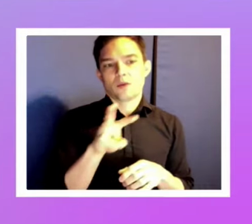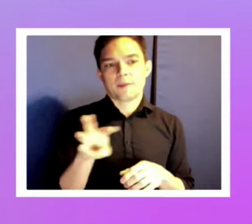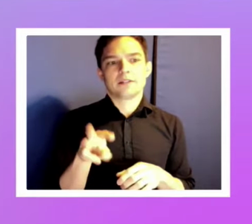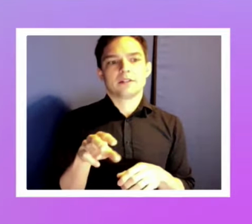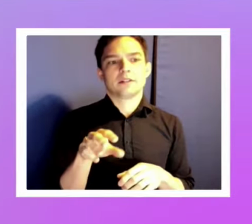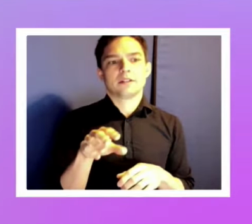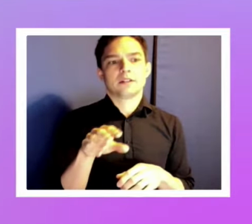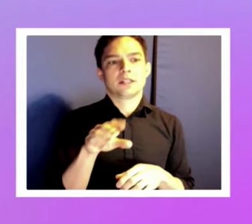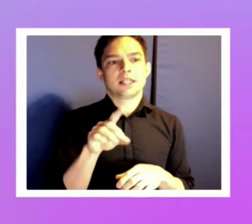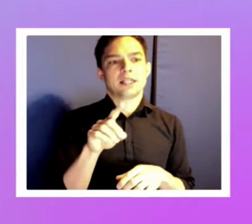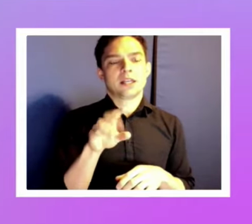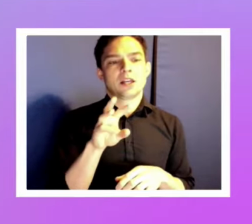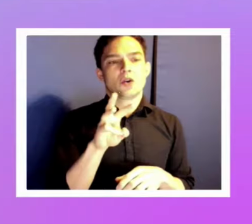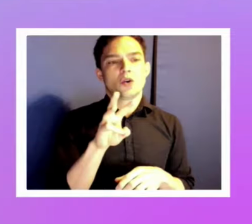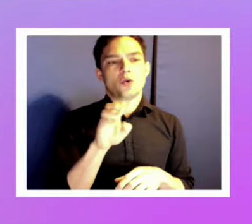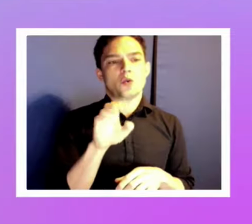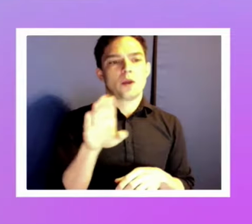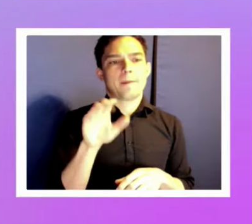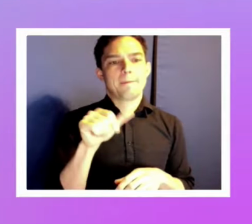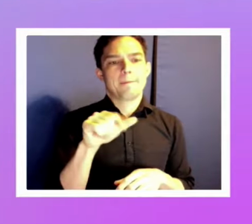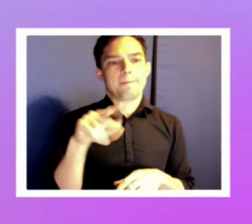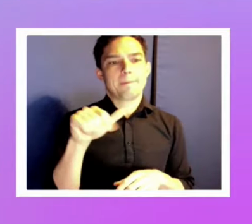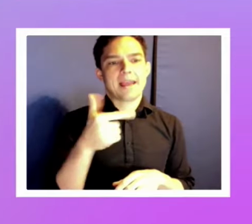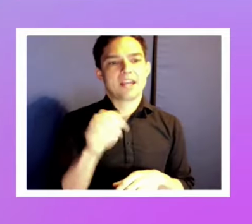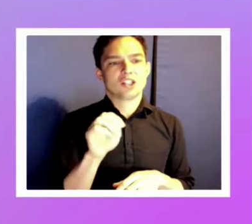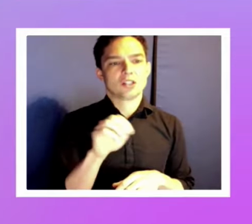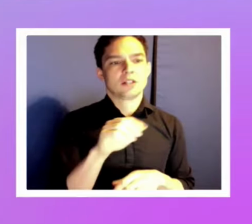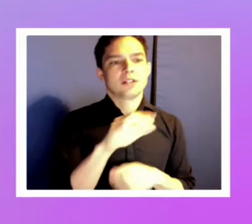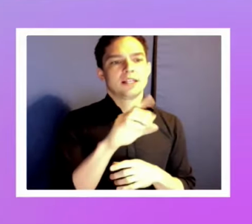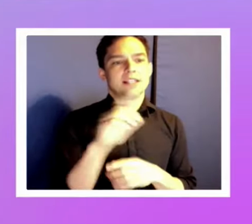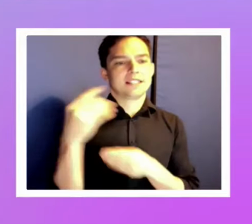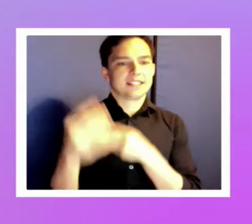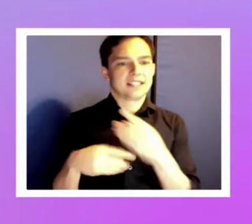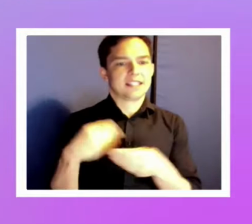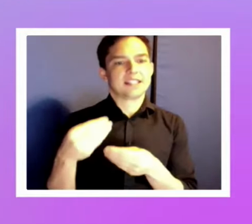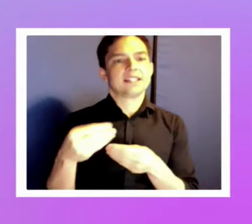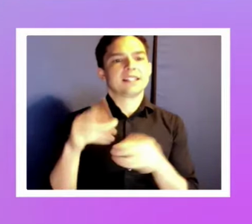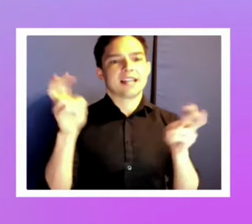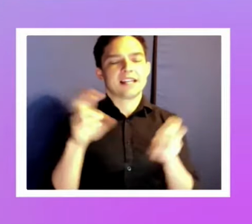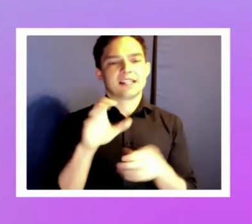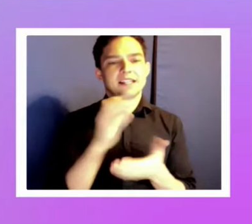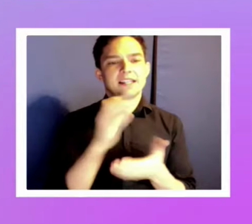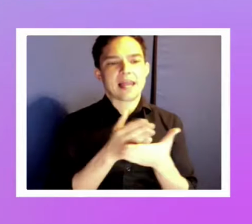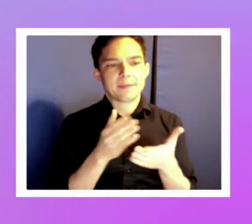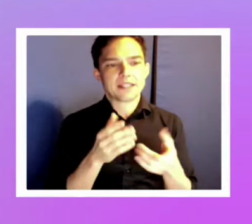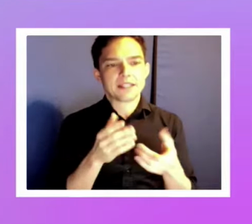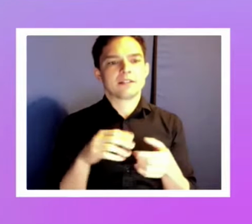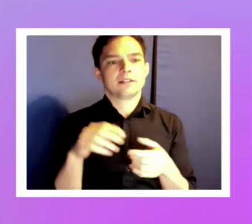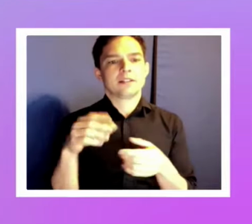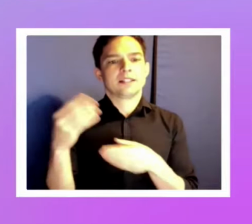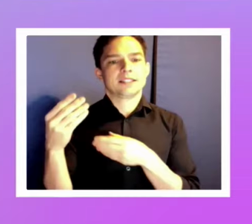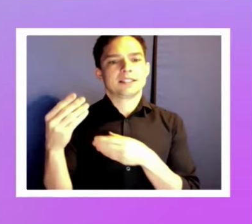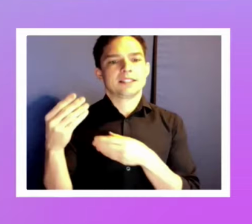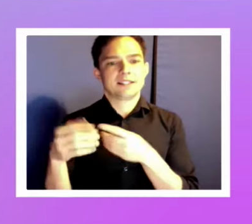is underlined, title element is underlined, document element, text nodes, and white